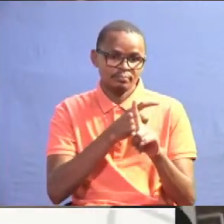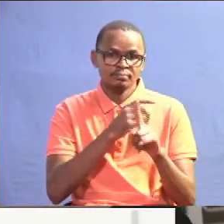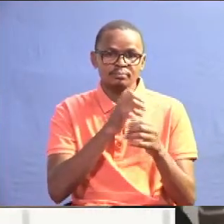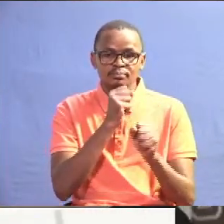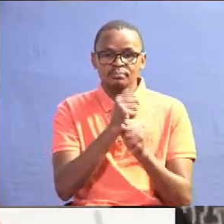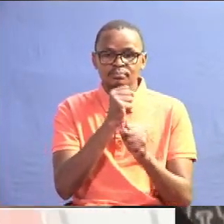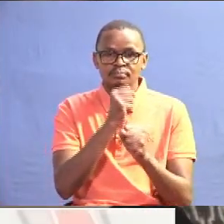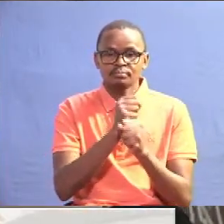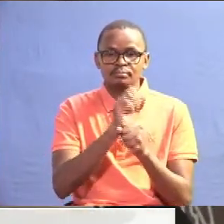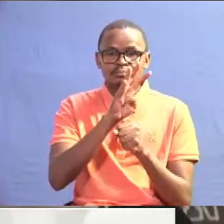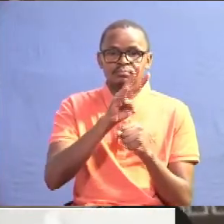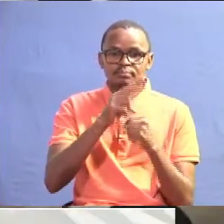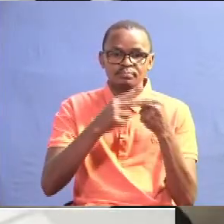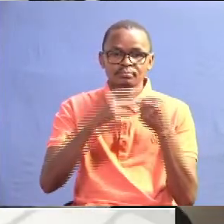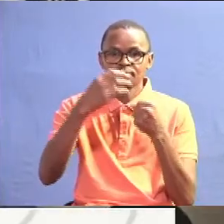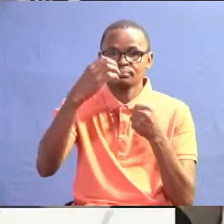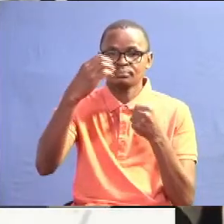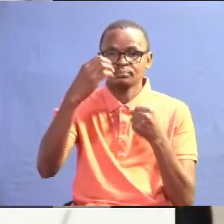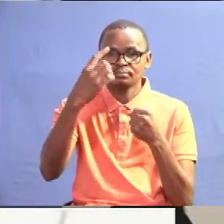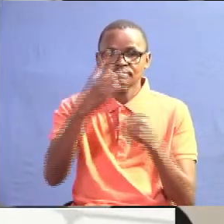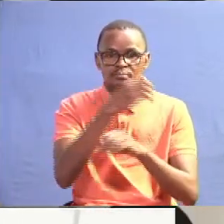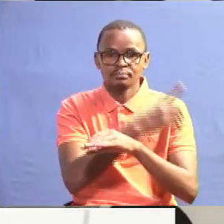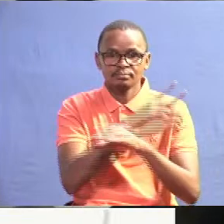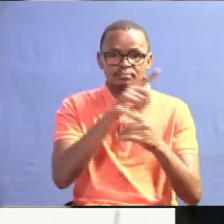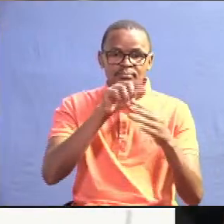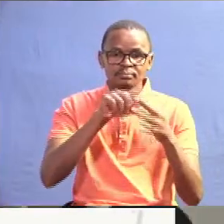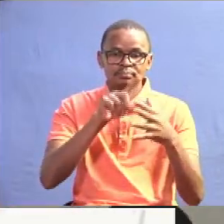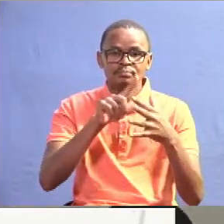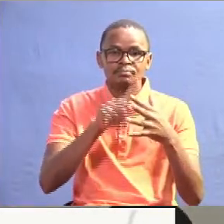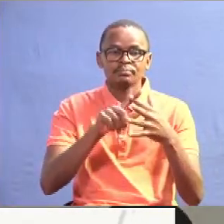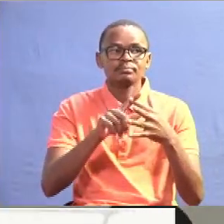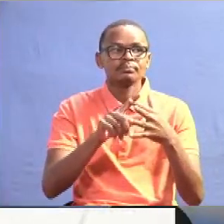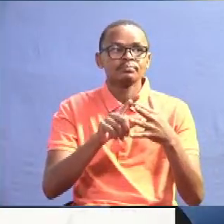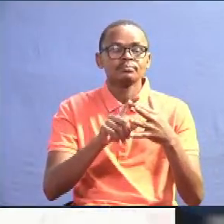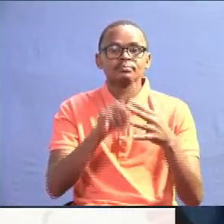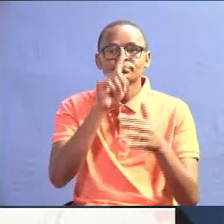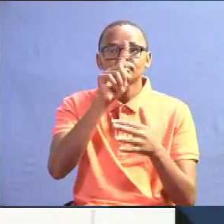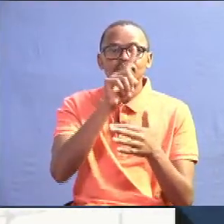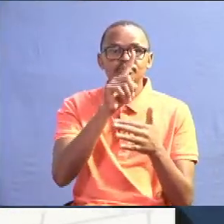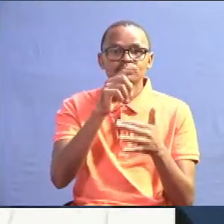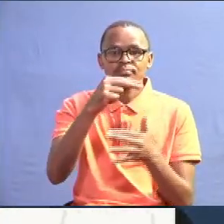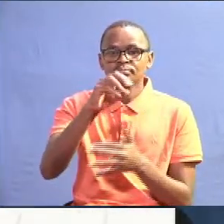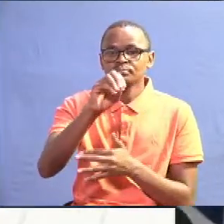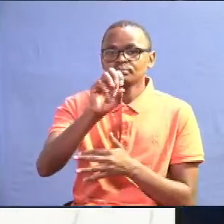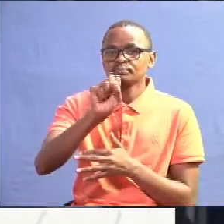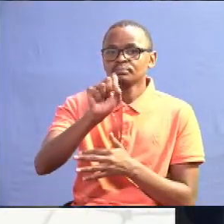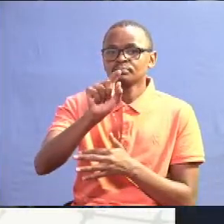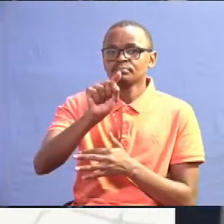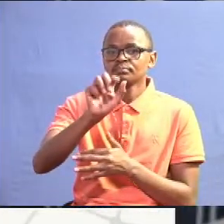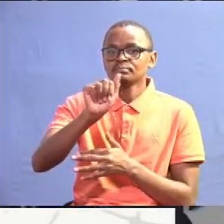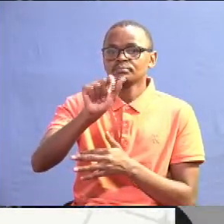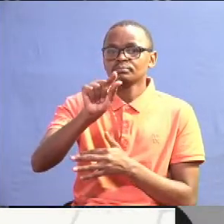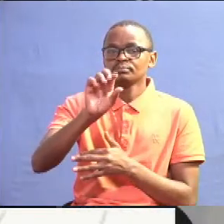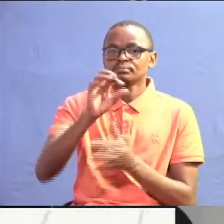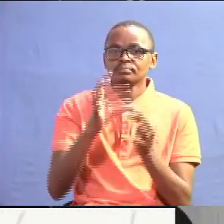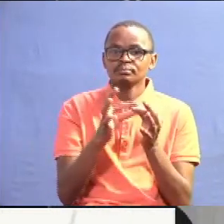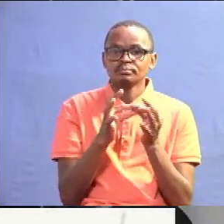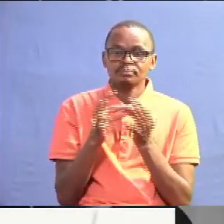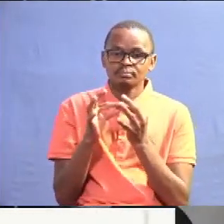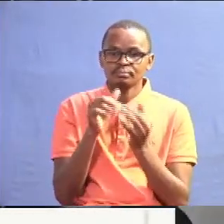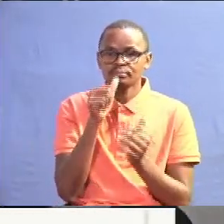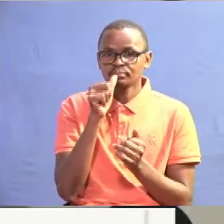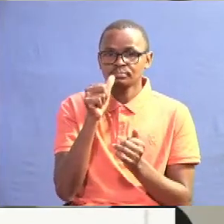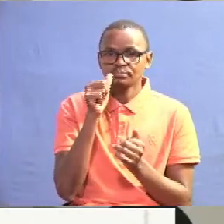of 471 days in Hamas captivity. One of the hostages, Emily Damari, who is a joint